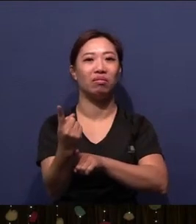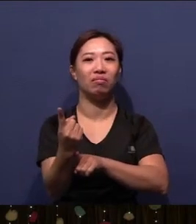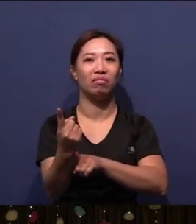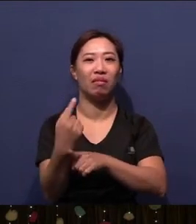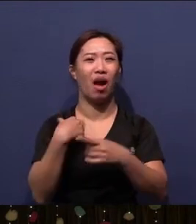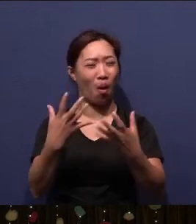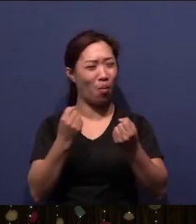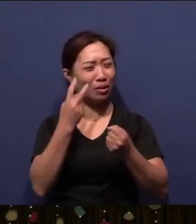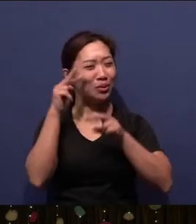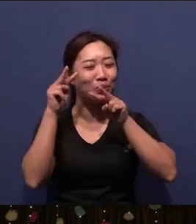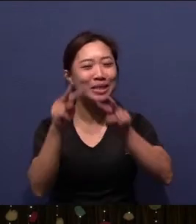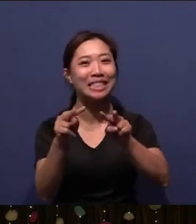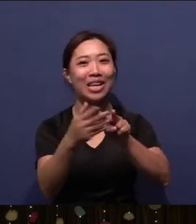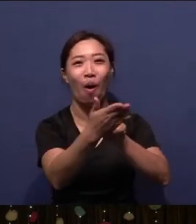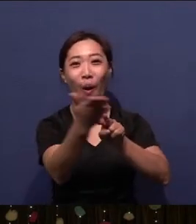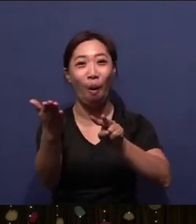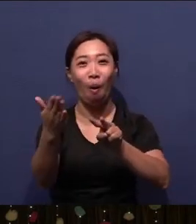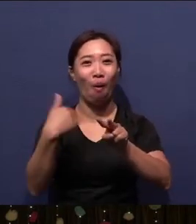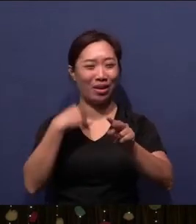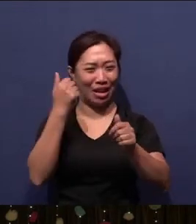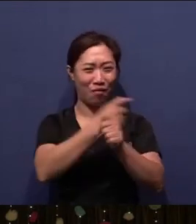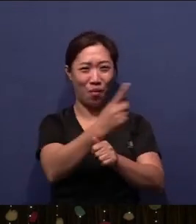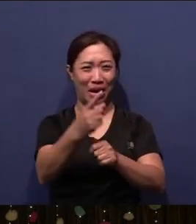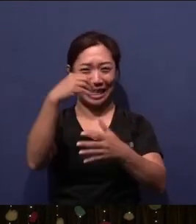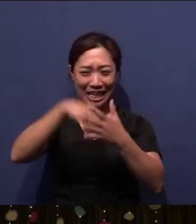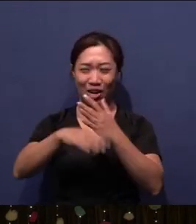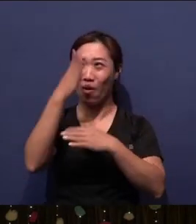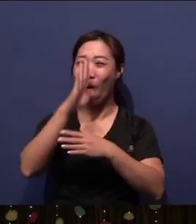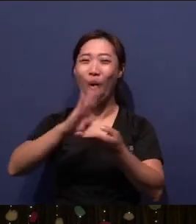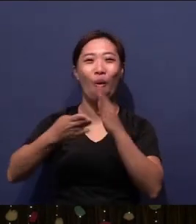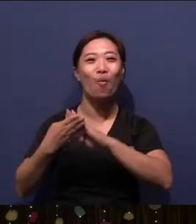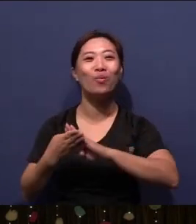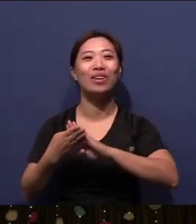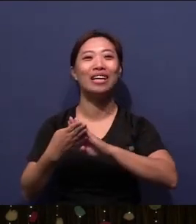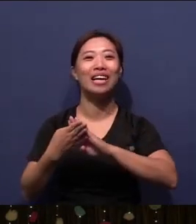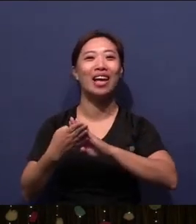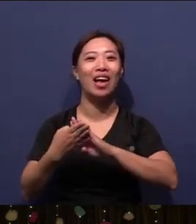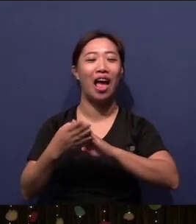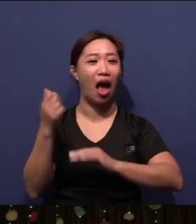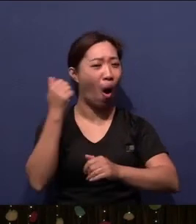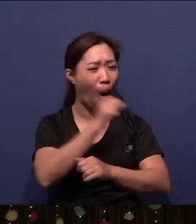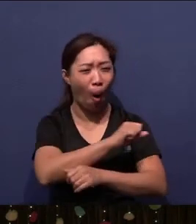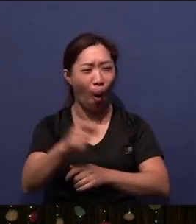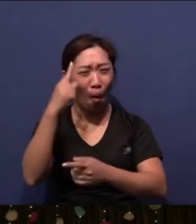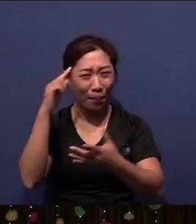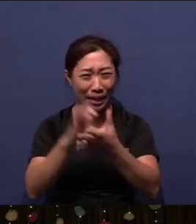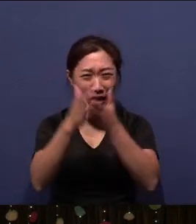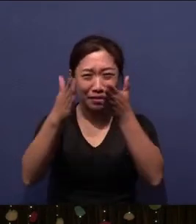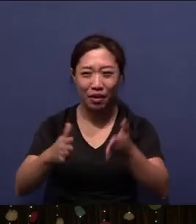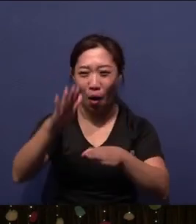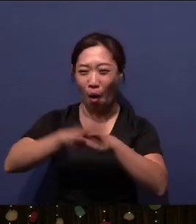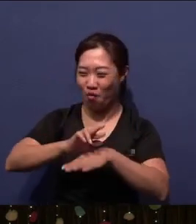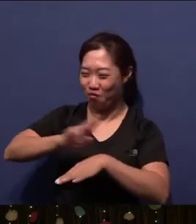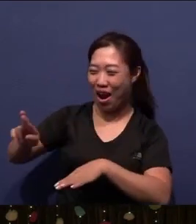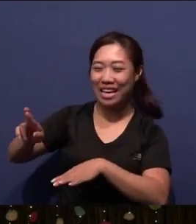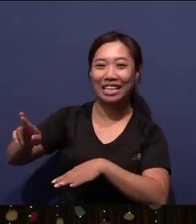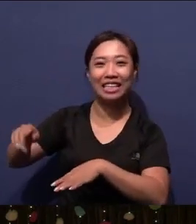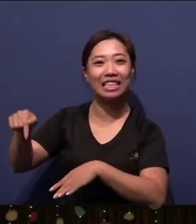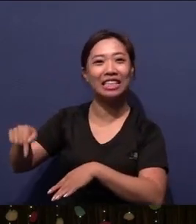I want to see everyone that I know in God's community, I want to see every believer standing on the right side of